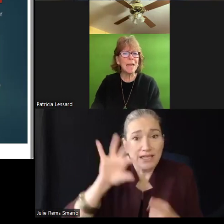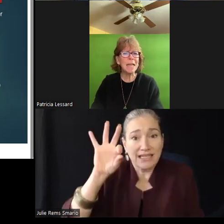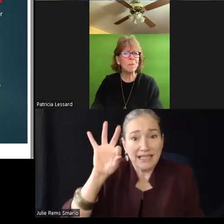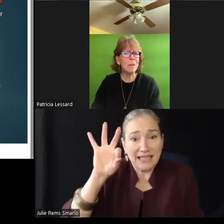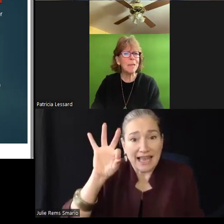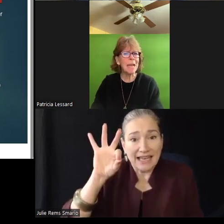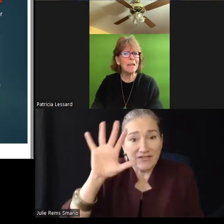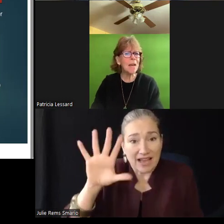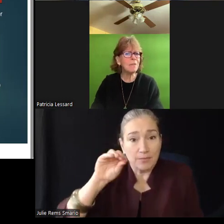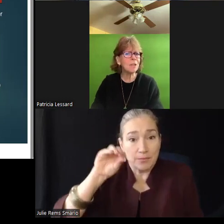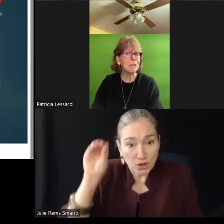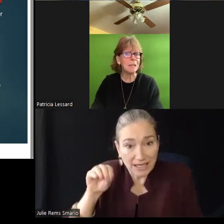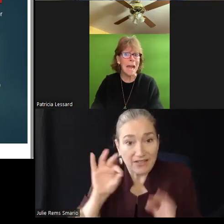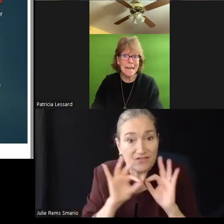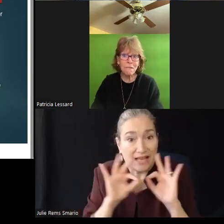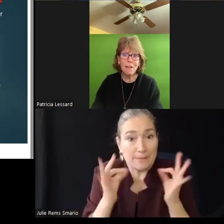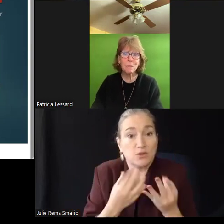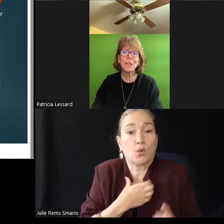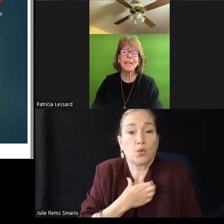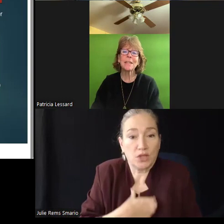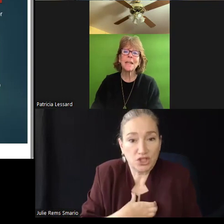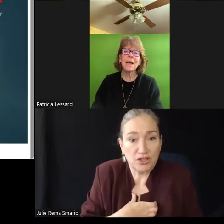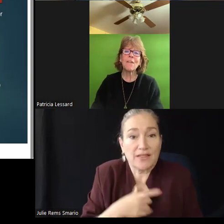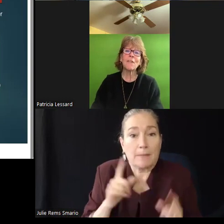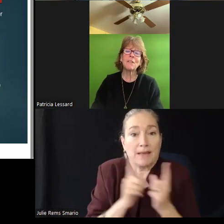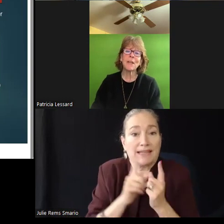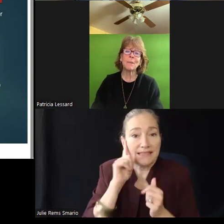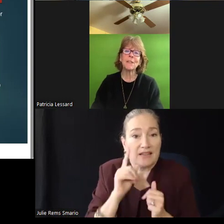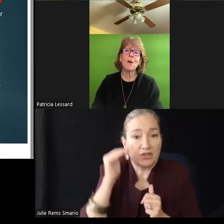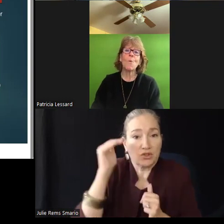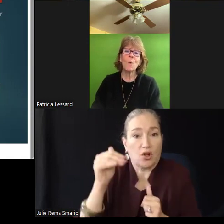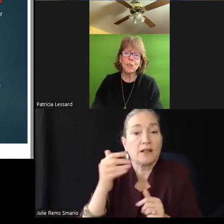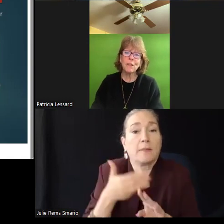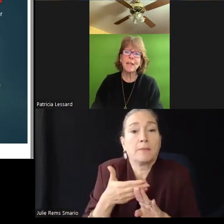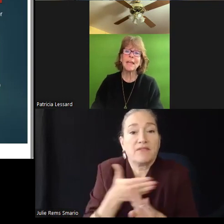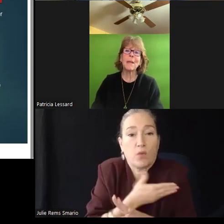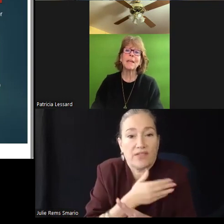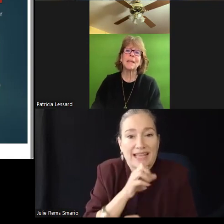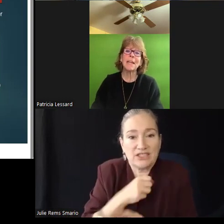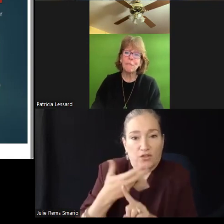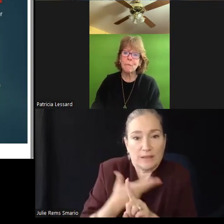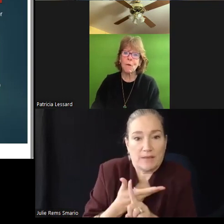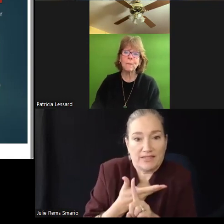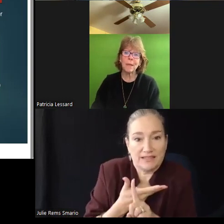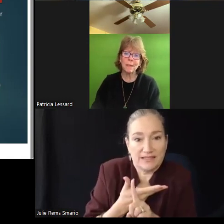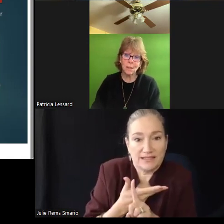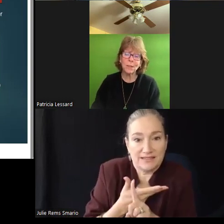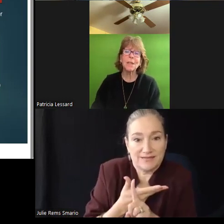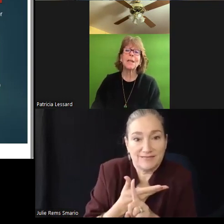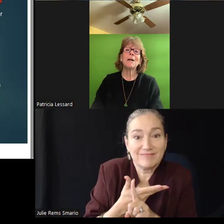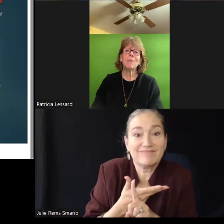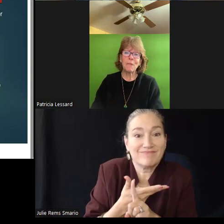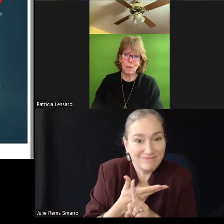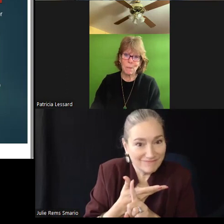about 80 or maybe 85 to 95% of all these families wished they had met a deaf